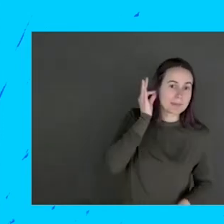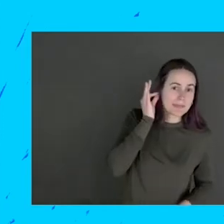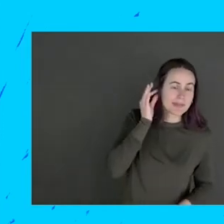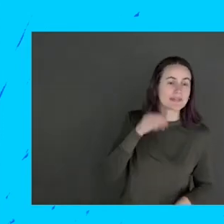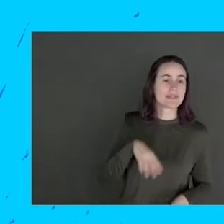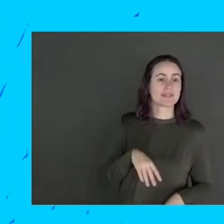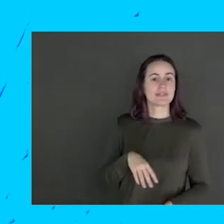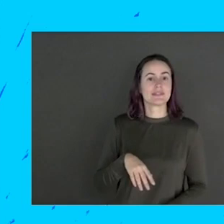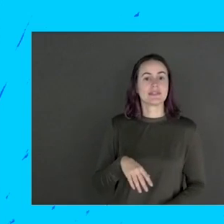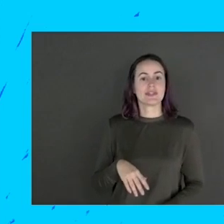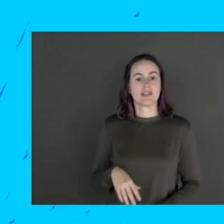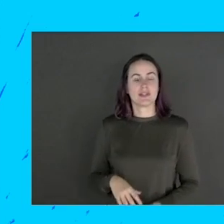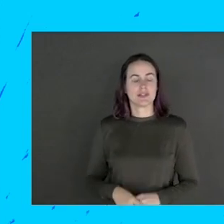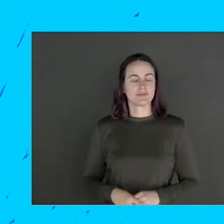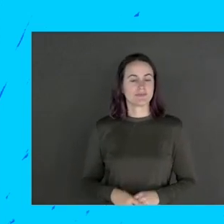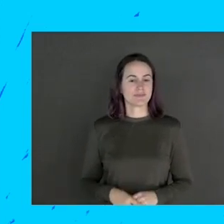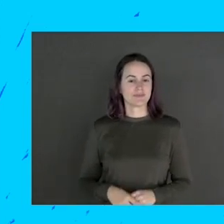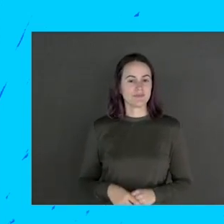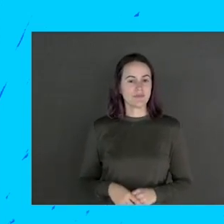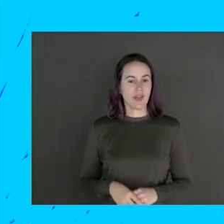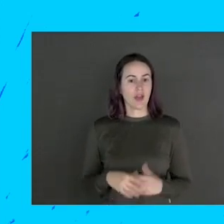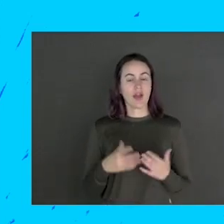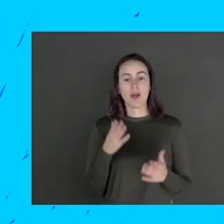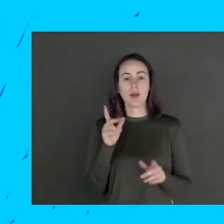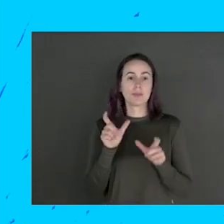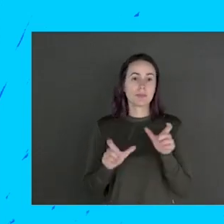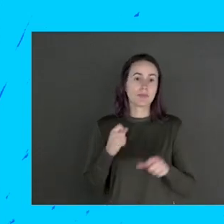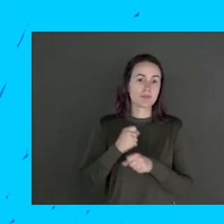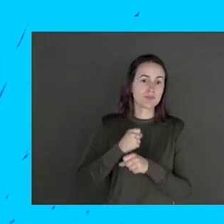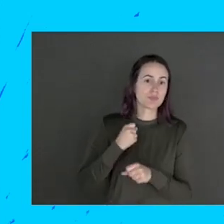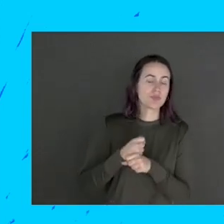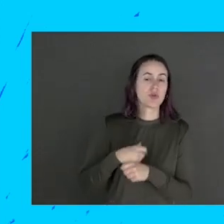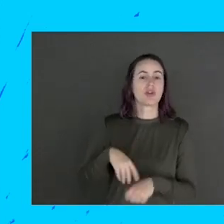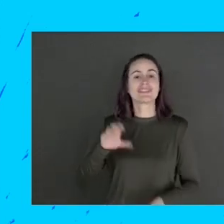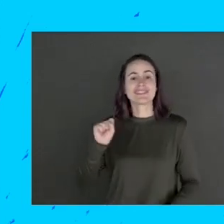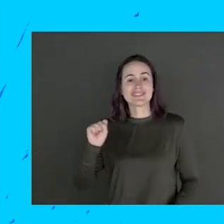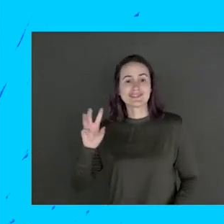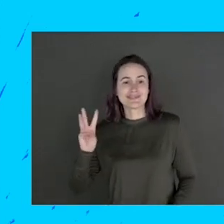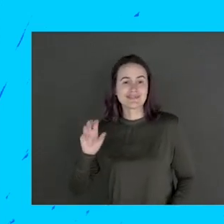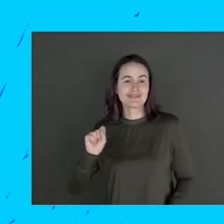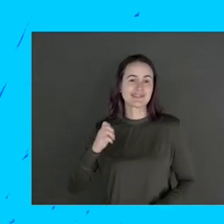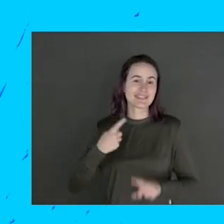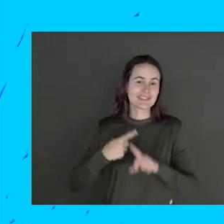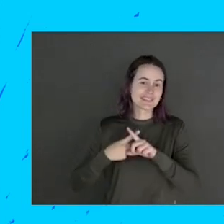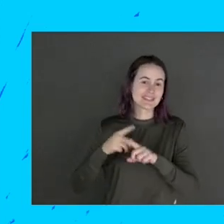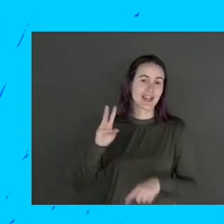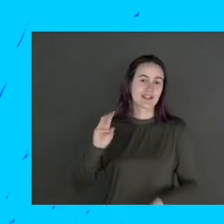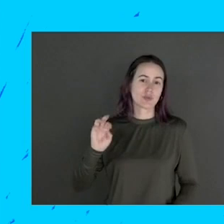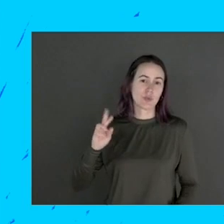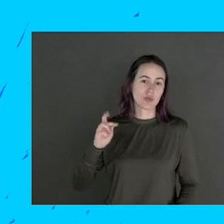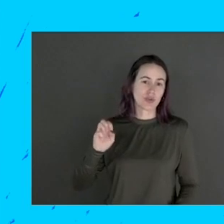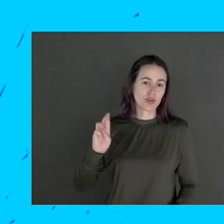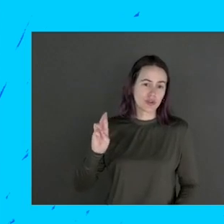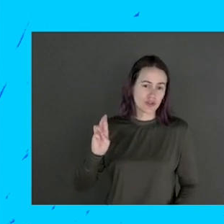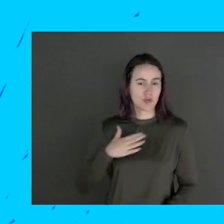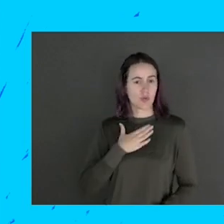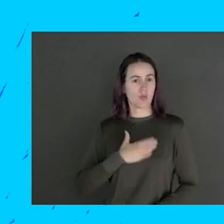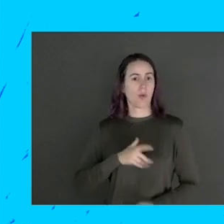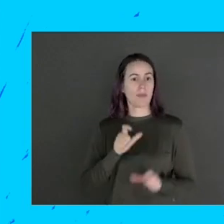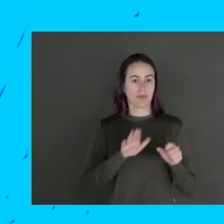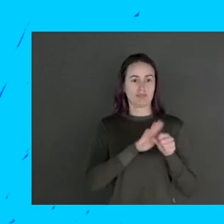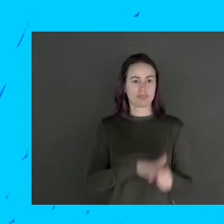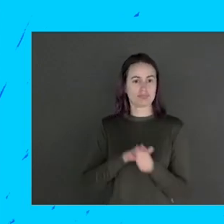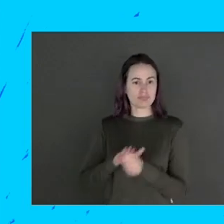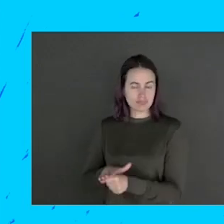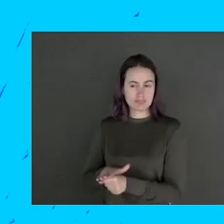or sex men, and sex workers. We also can differentiate our services to make sure that the marginalized and those that